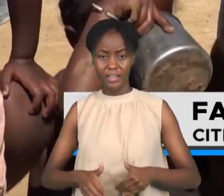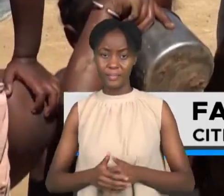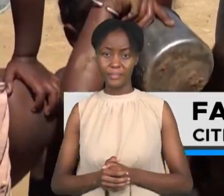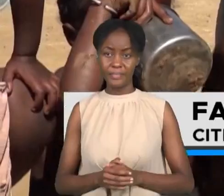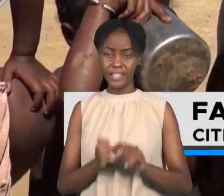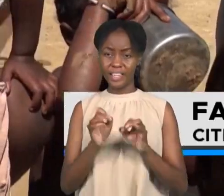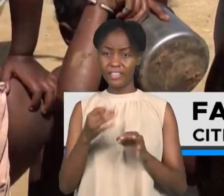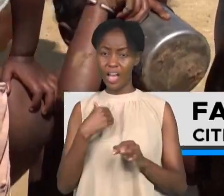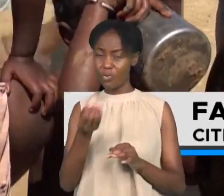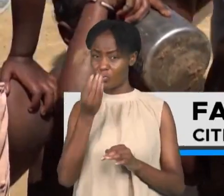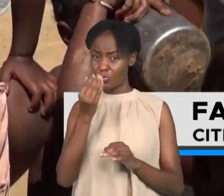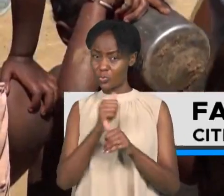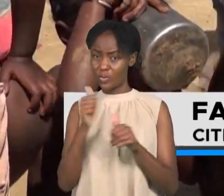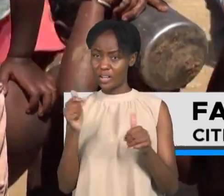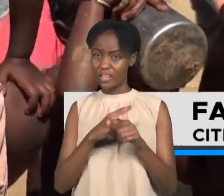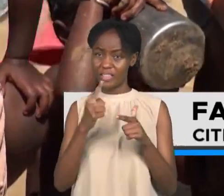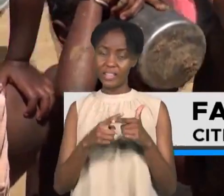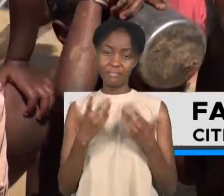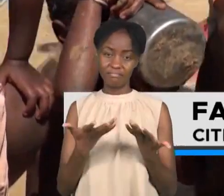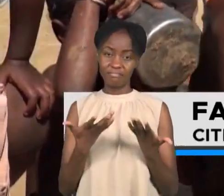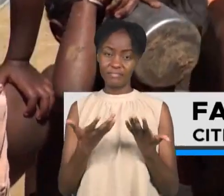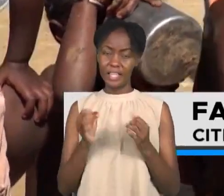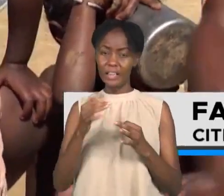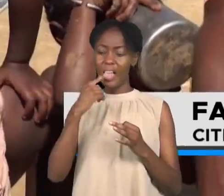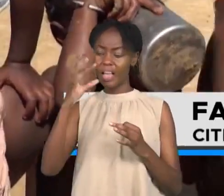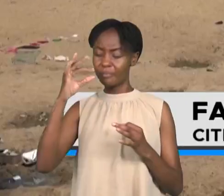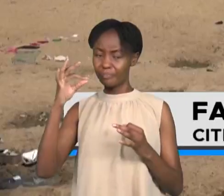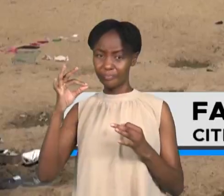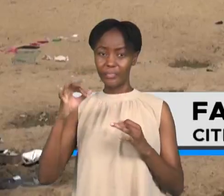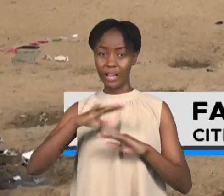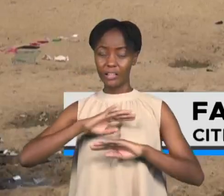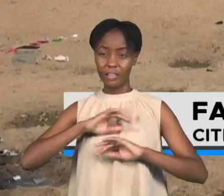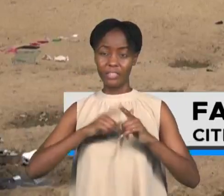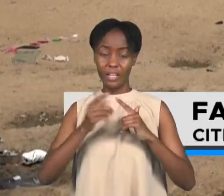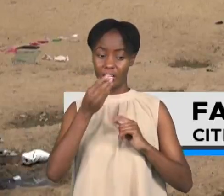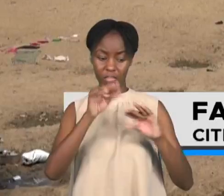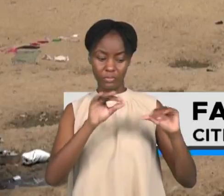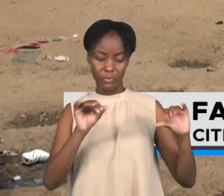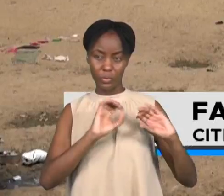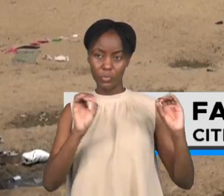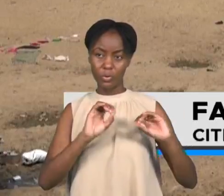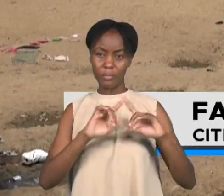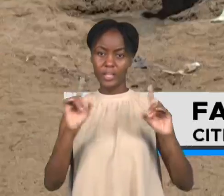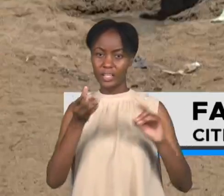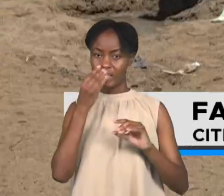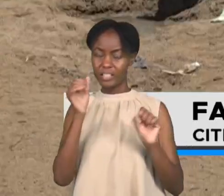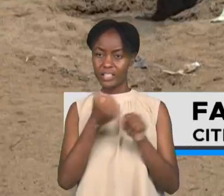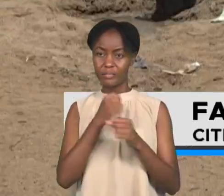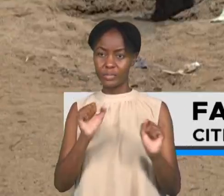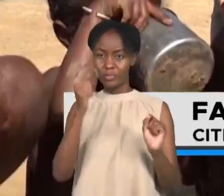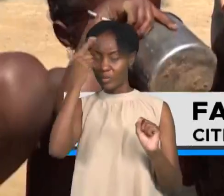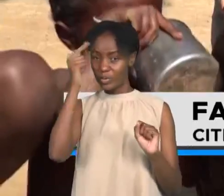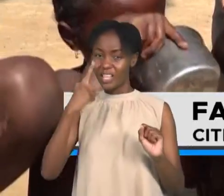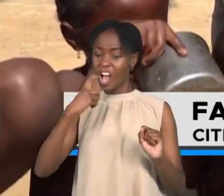If we had something to eat, if our saliva was enough, we would never have eaten that. But it's true that we didn't know that white clay